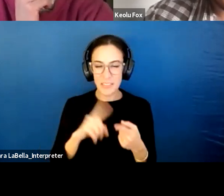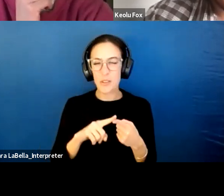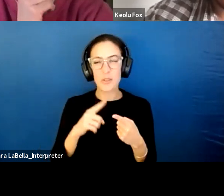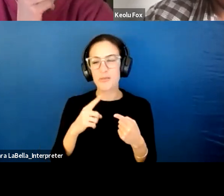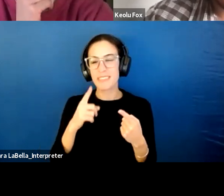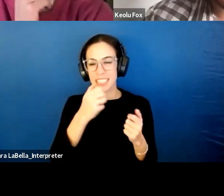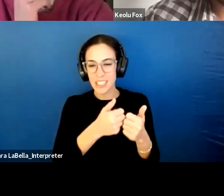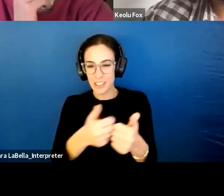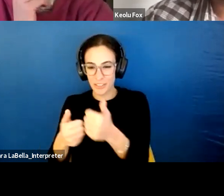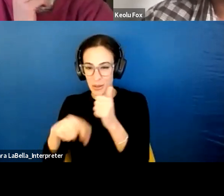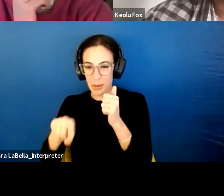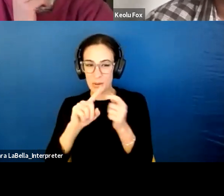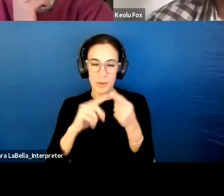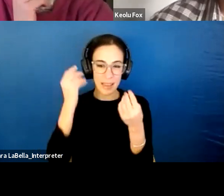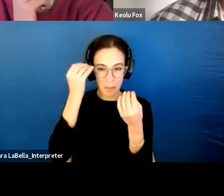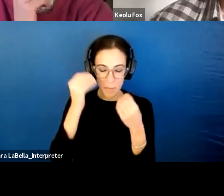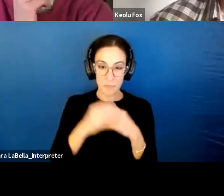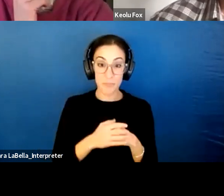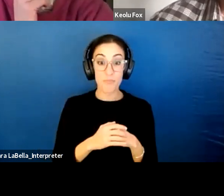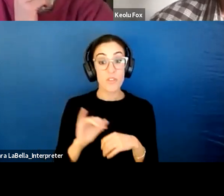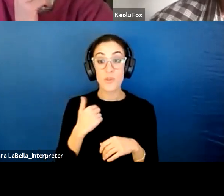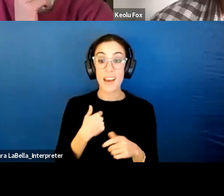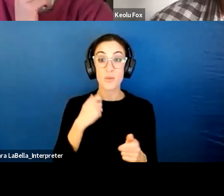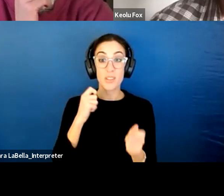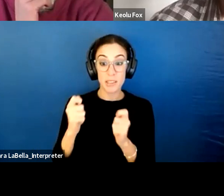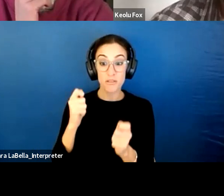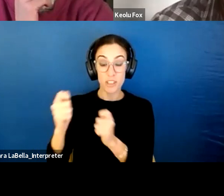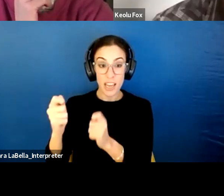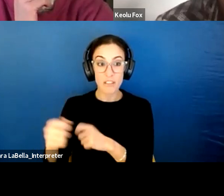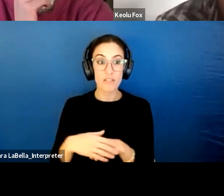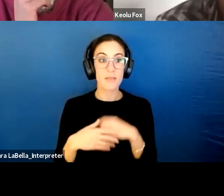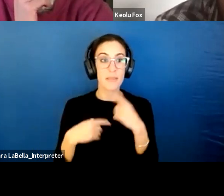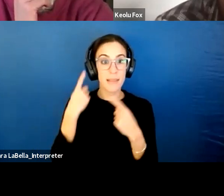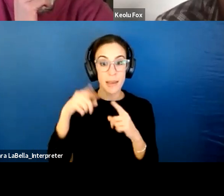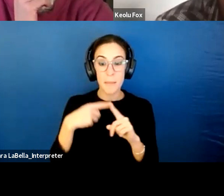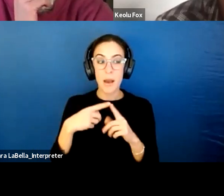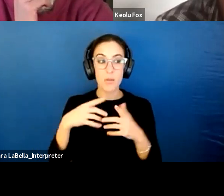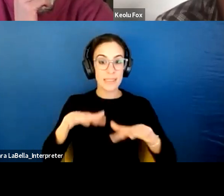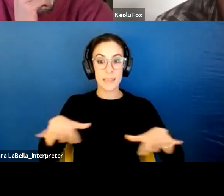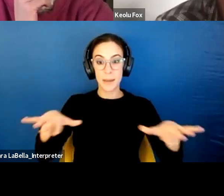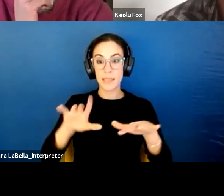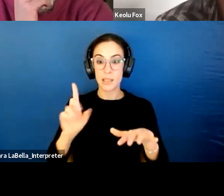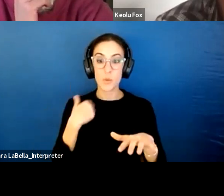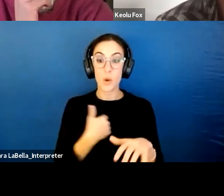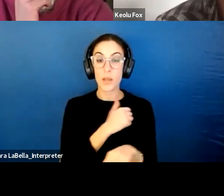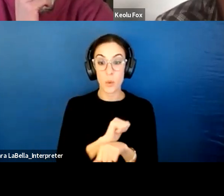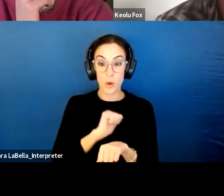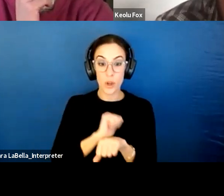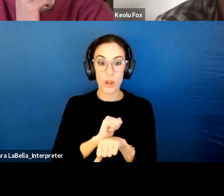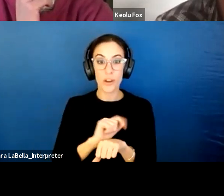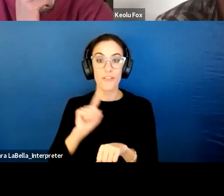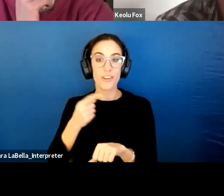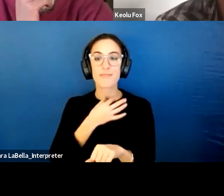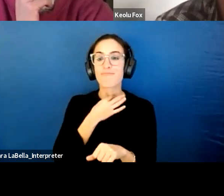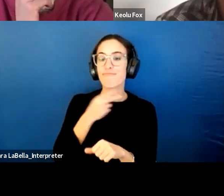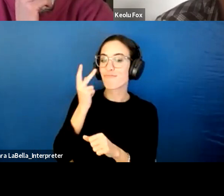about. As we make change and thinking about the spaces that we work in, I'm first curious to kind of hear Sarah's